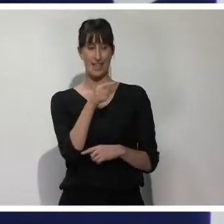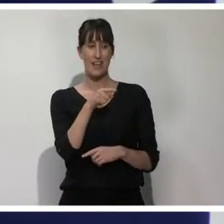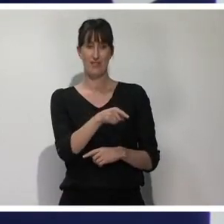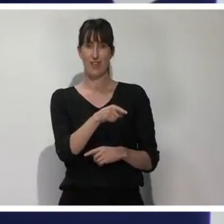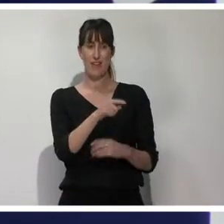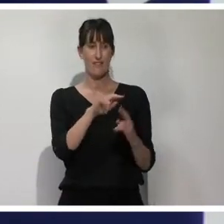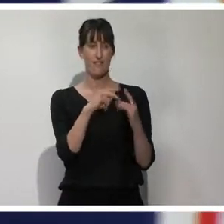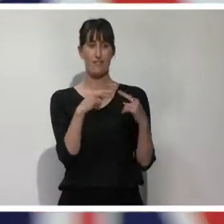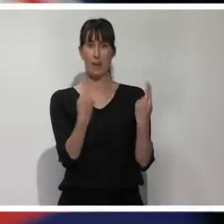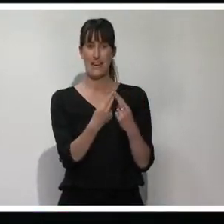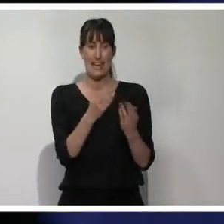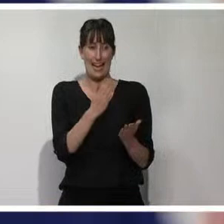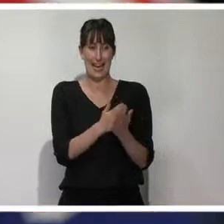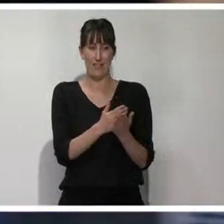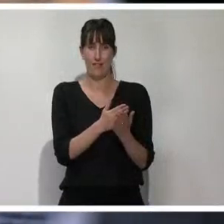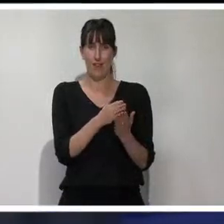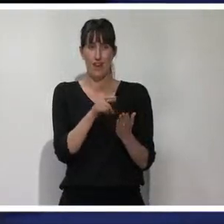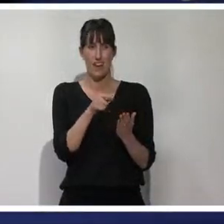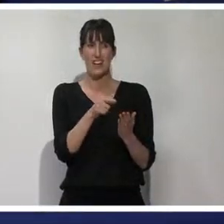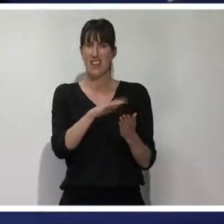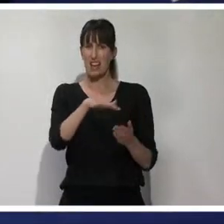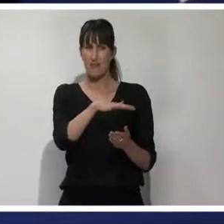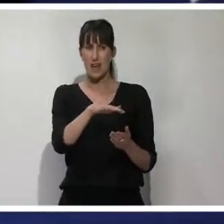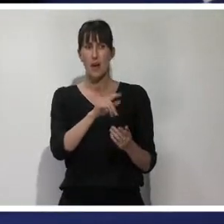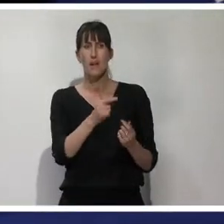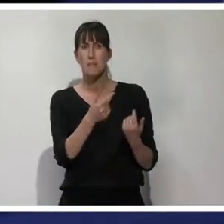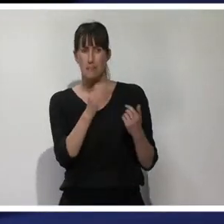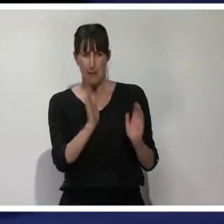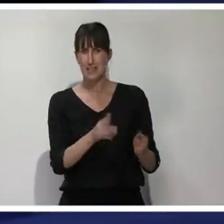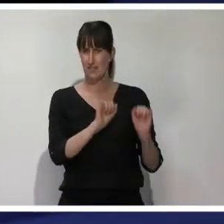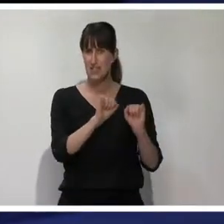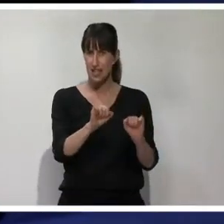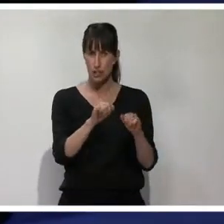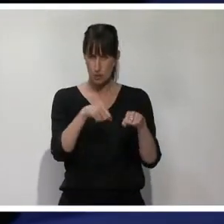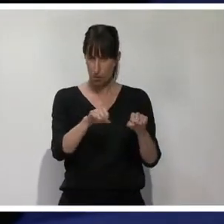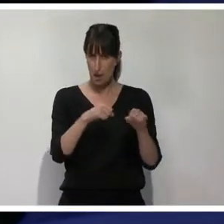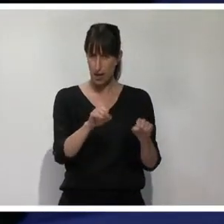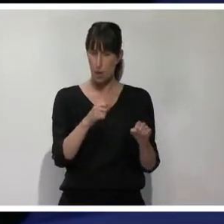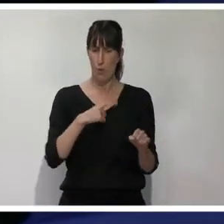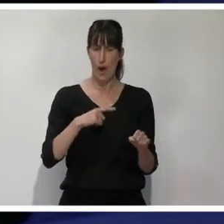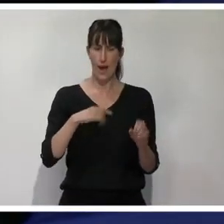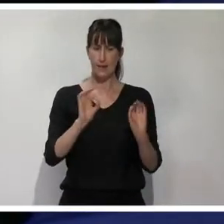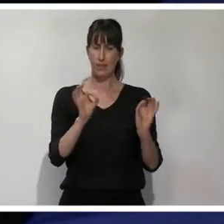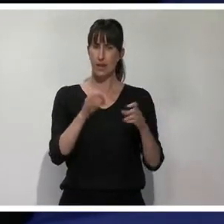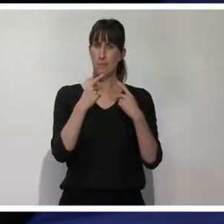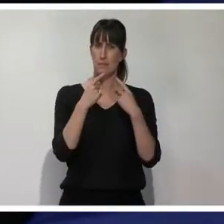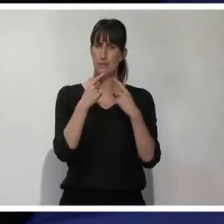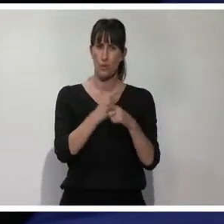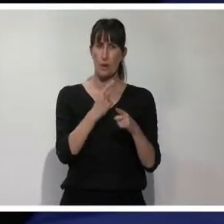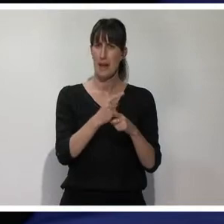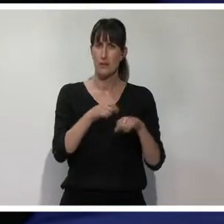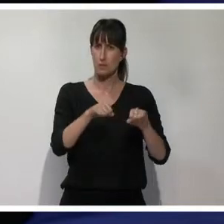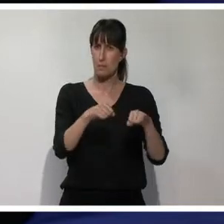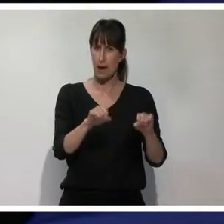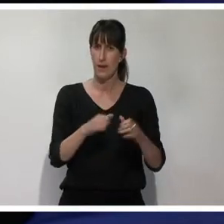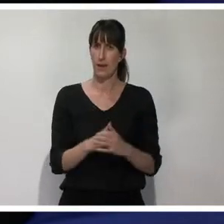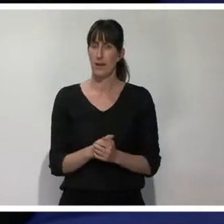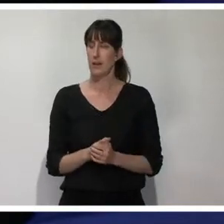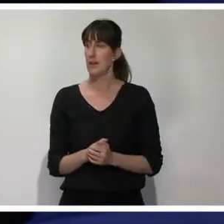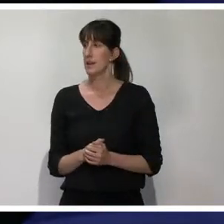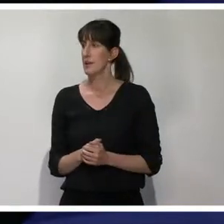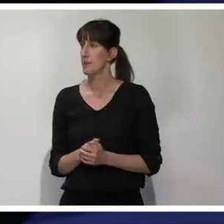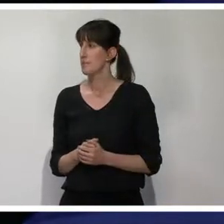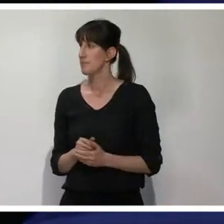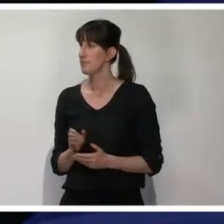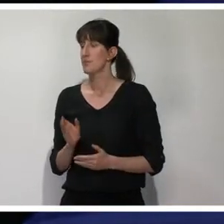Rotorua? Well, that's of course part of the conversation that's been had with them, all the locations they have visited in the last